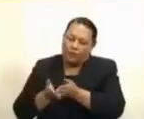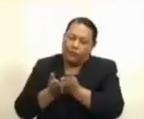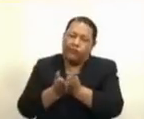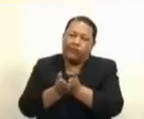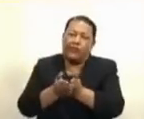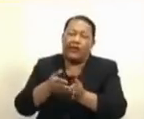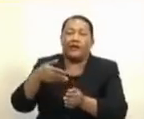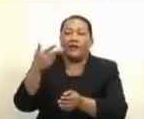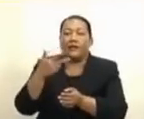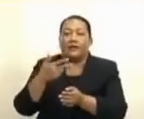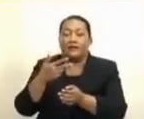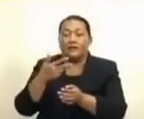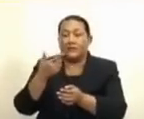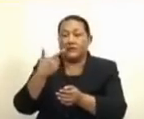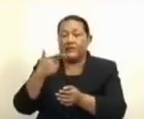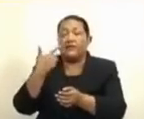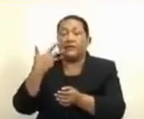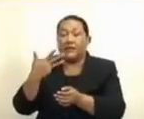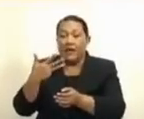1879 and